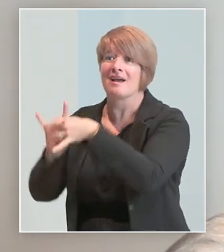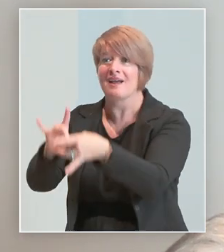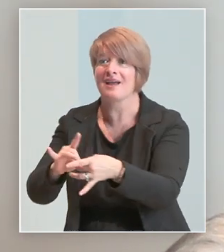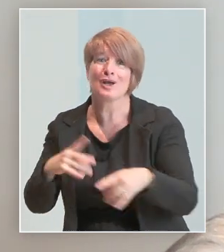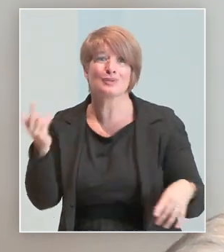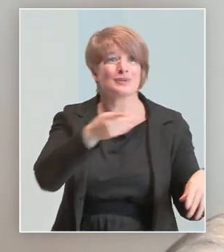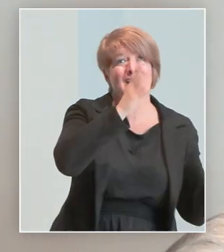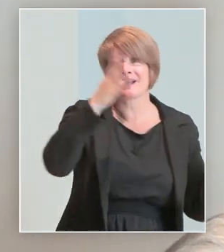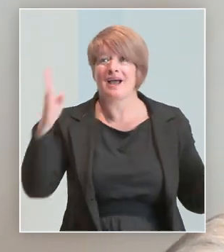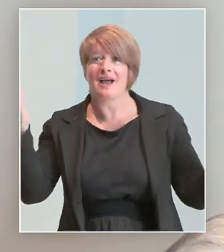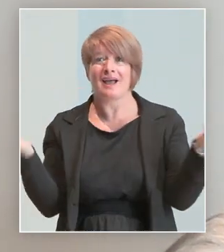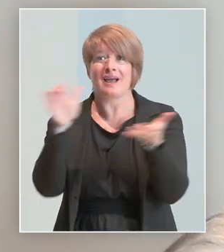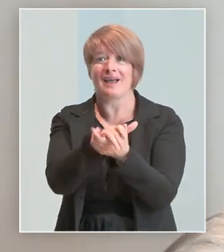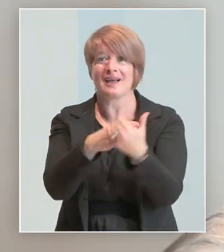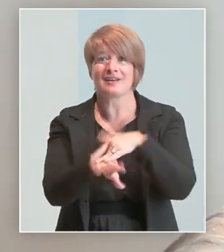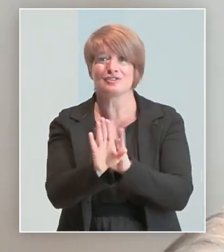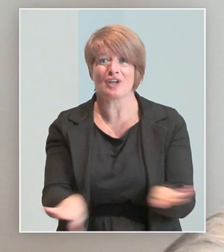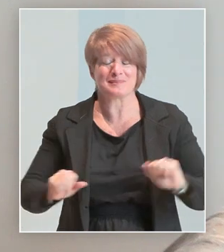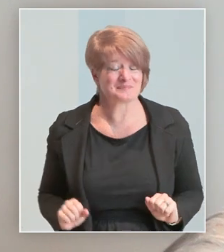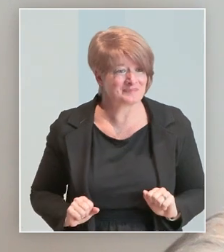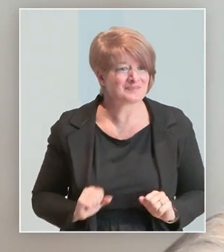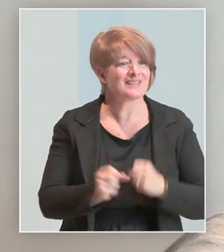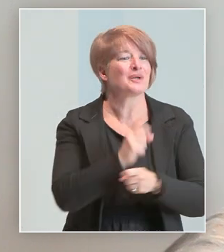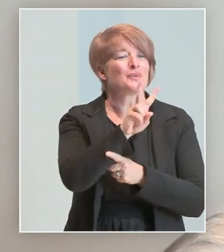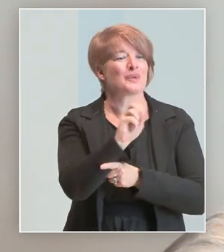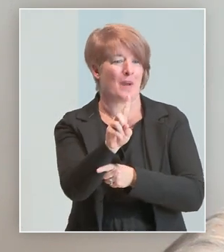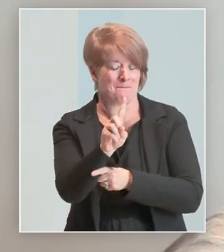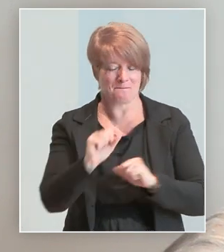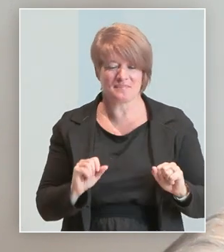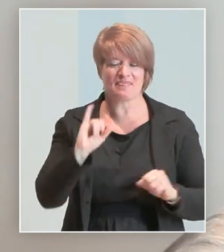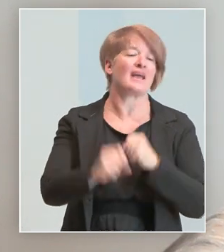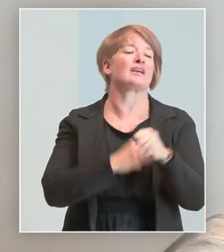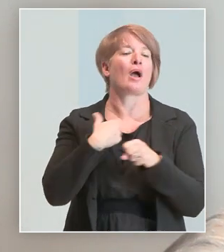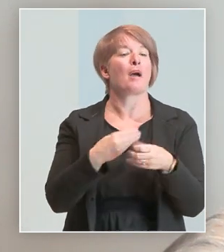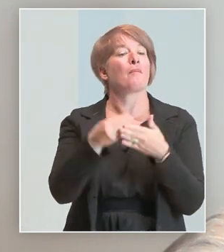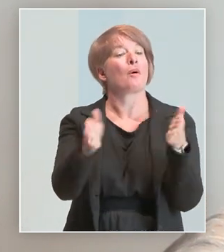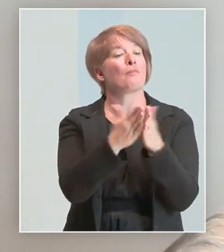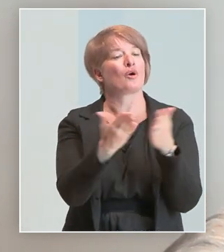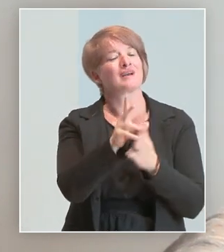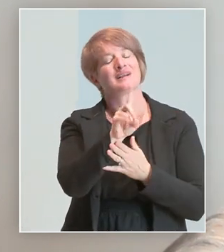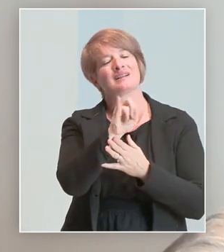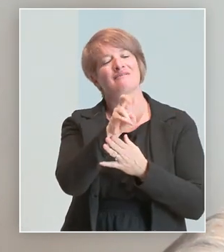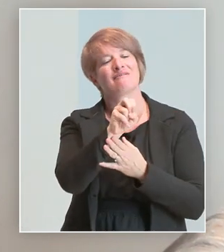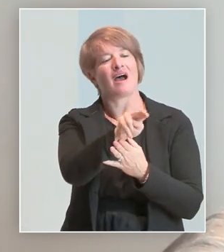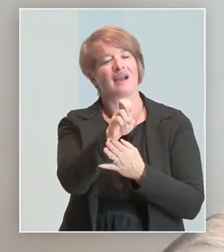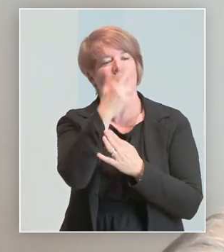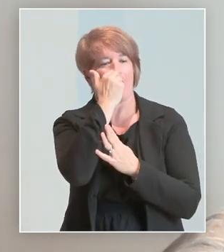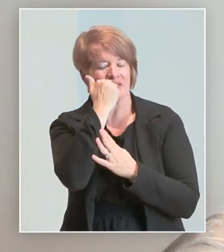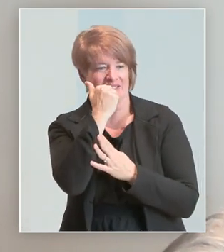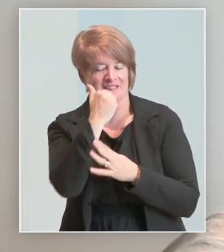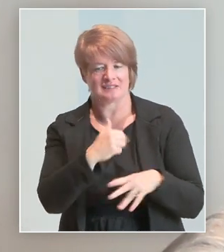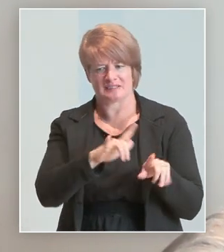child. In 2001, it's the same year I buy the Divine Comedy that I see a 400